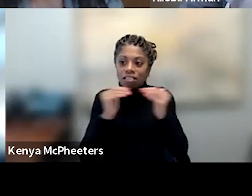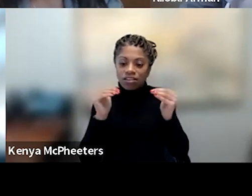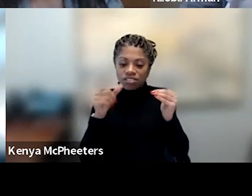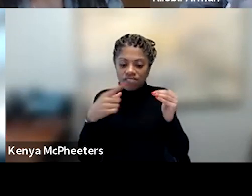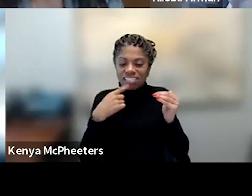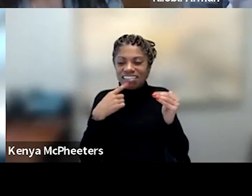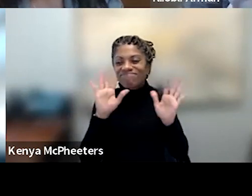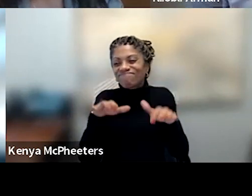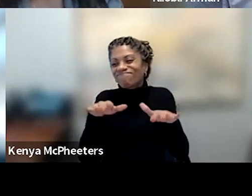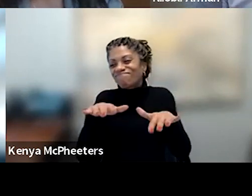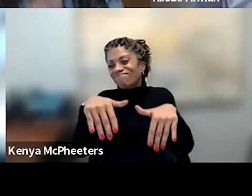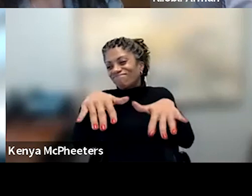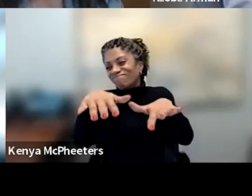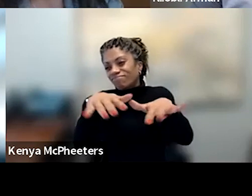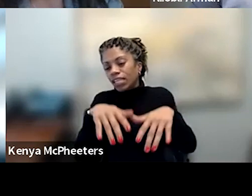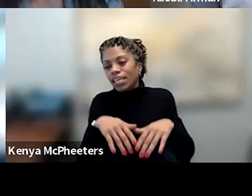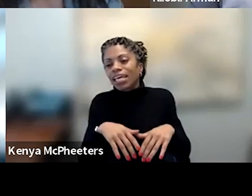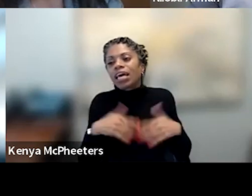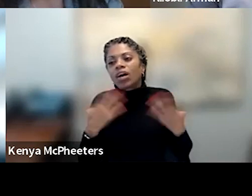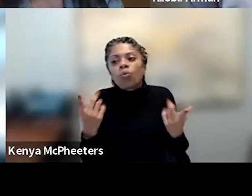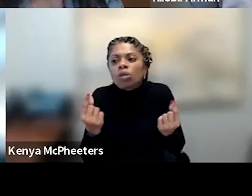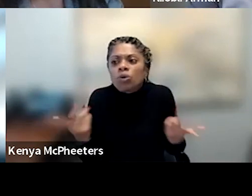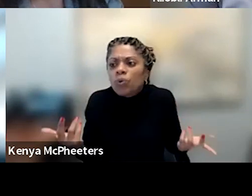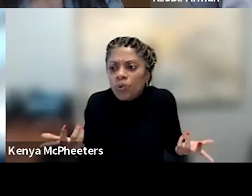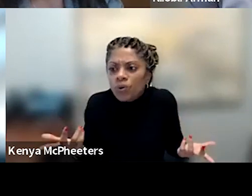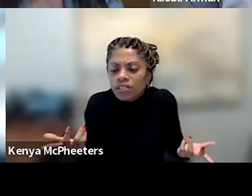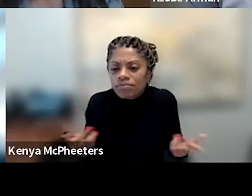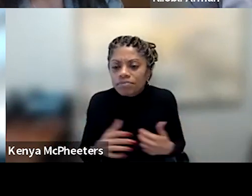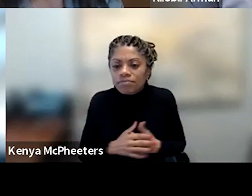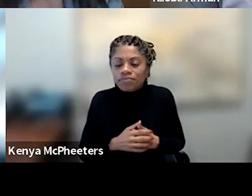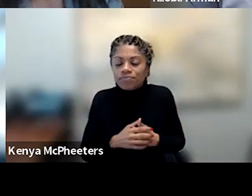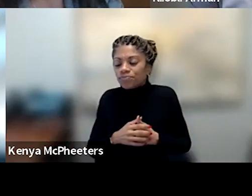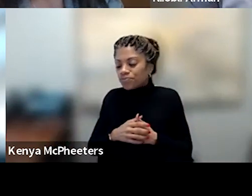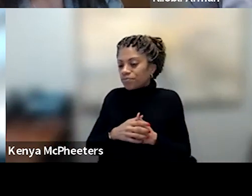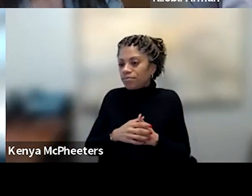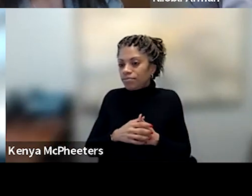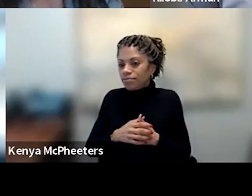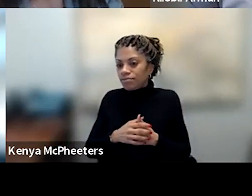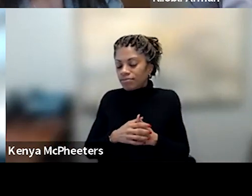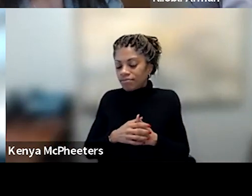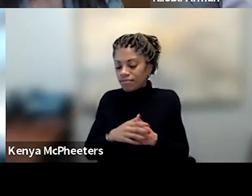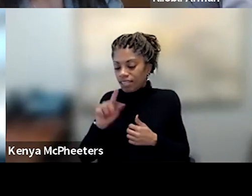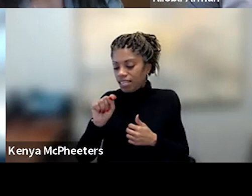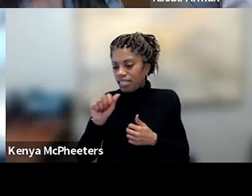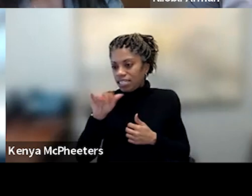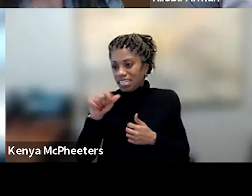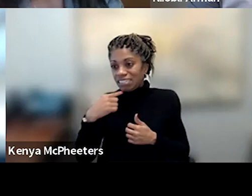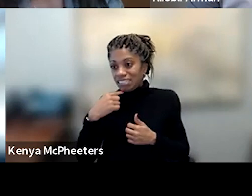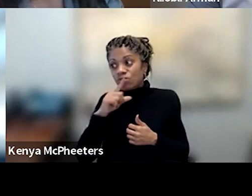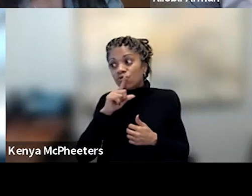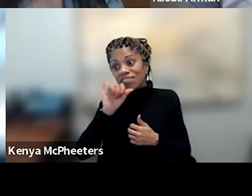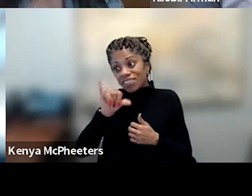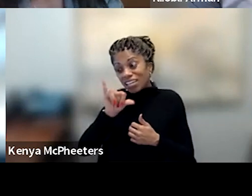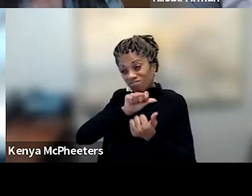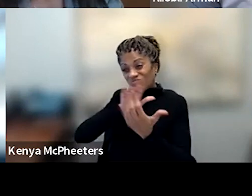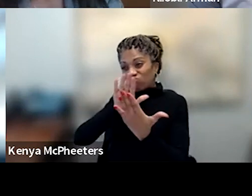and I think Kaniqua mentioned it, was I think you need to lean on the values of your organization. I think